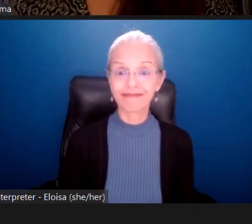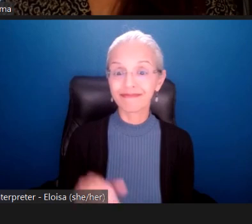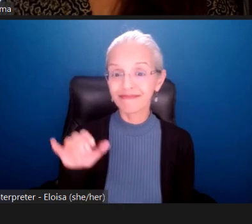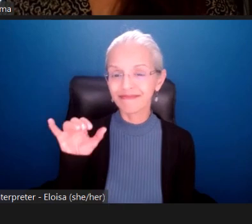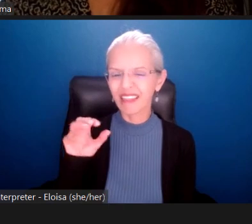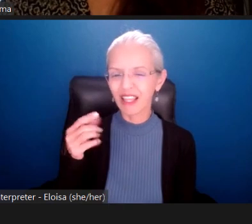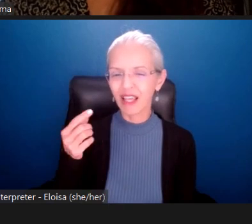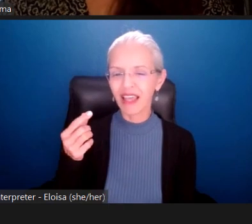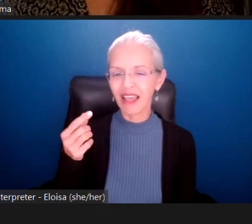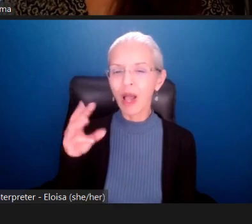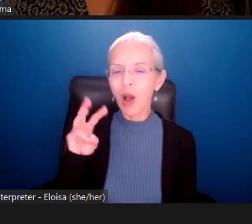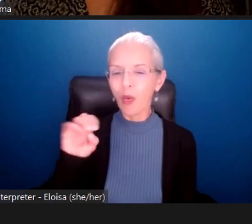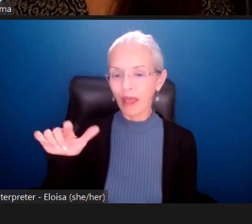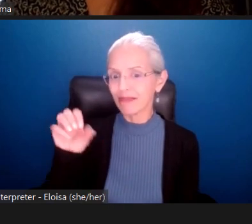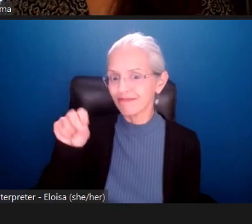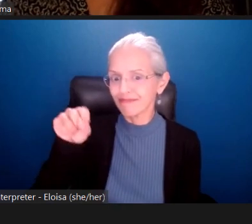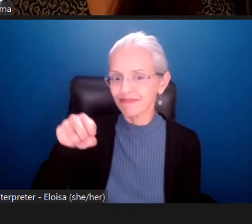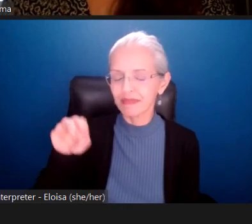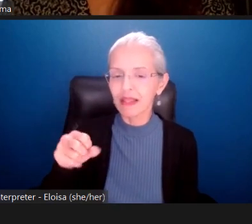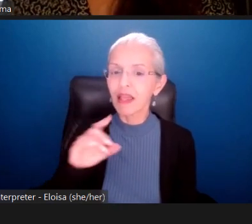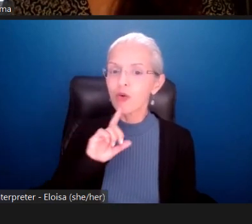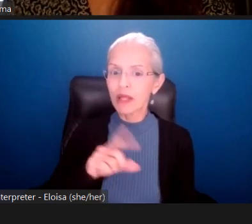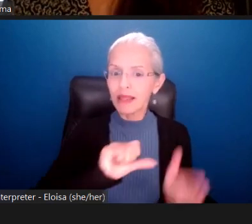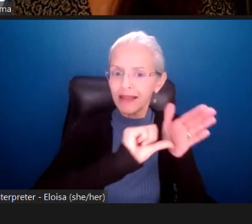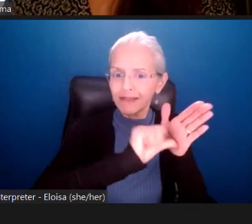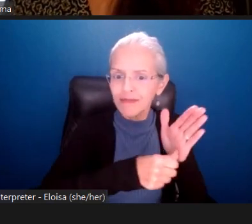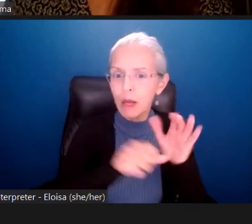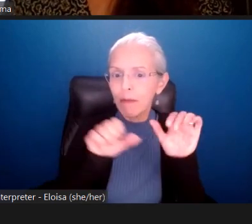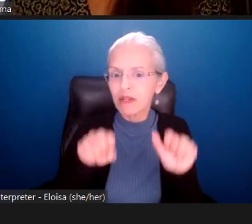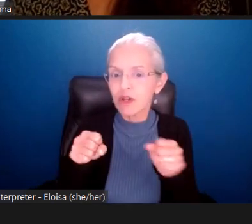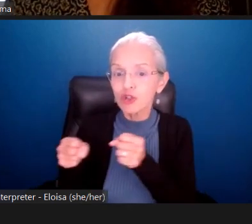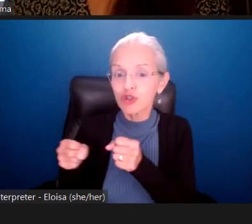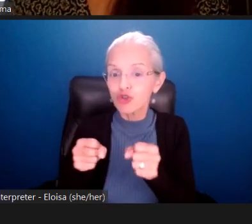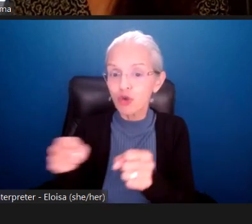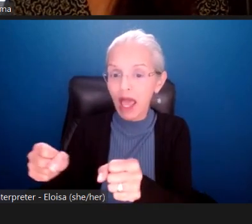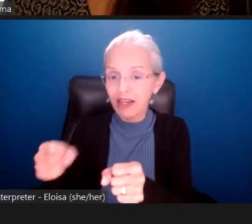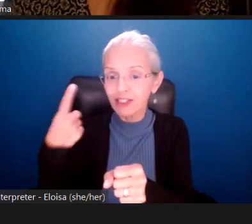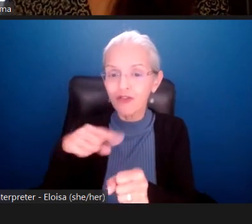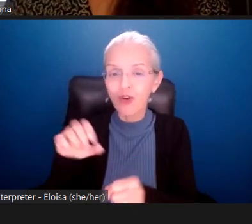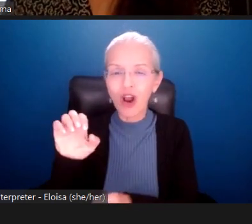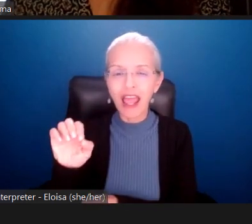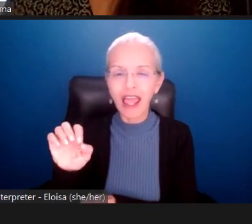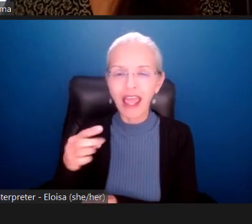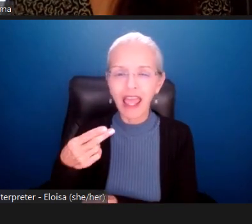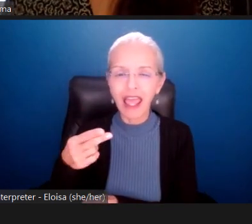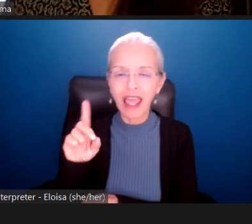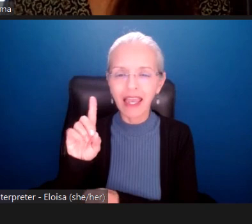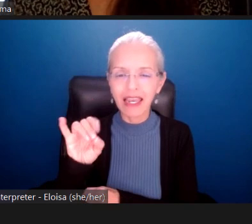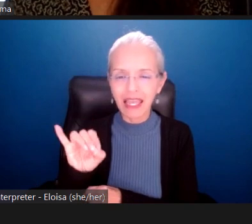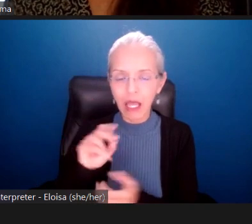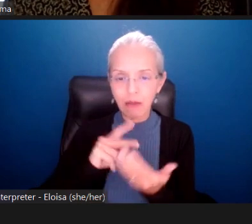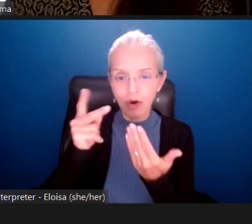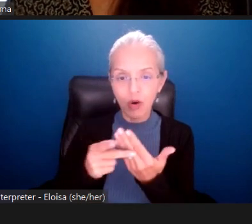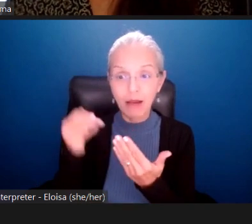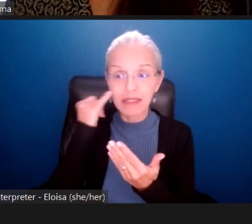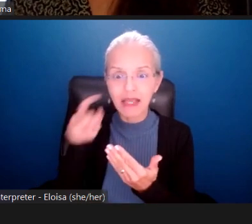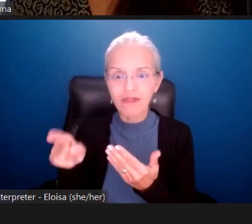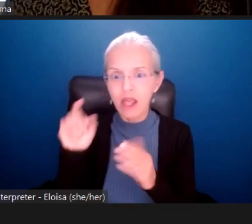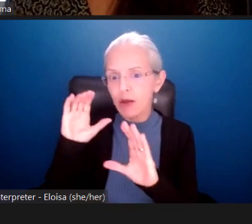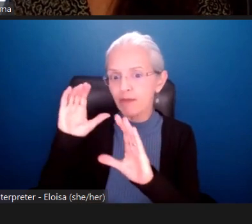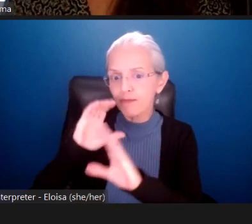it certainly highlights a potential strategy for EHDI programs who are looking for ways